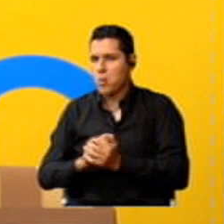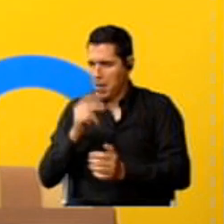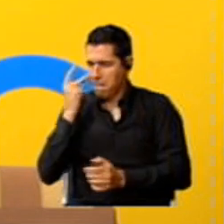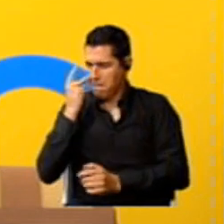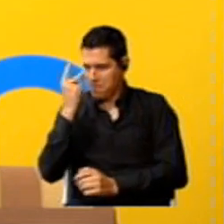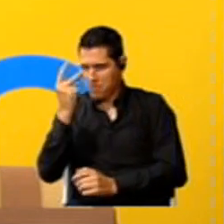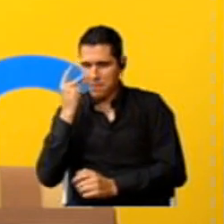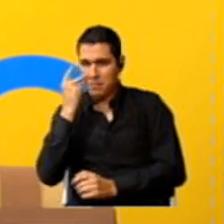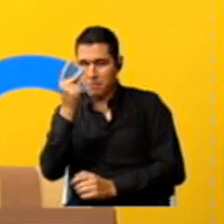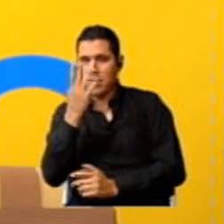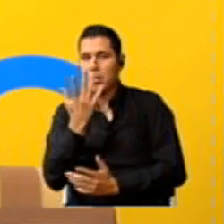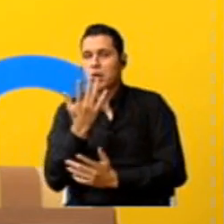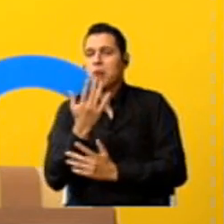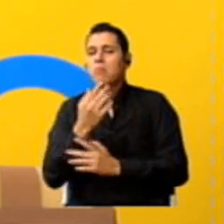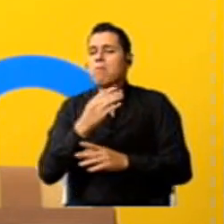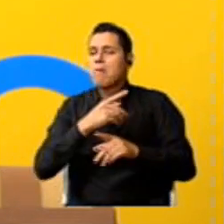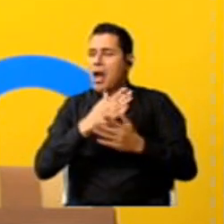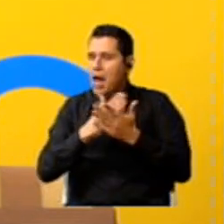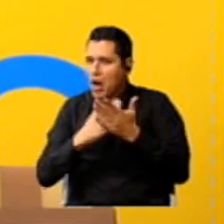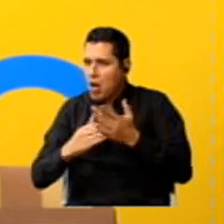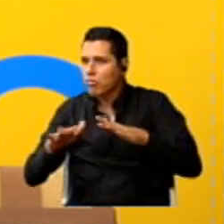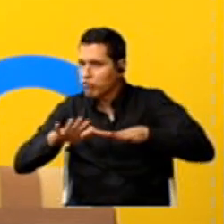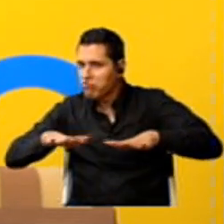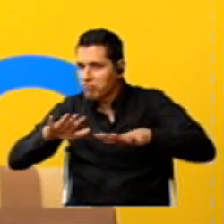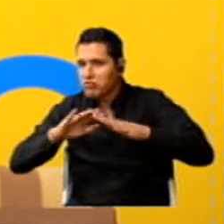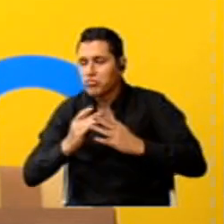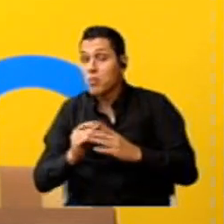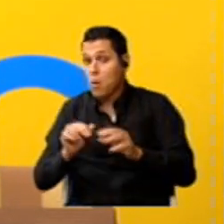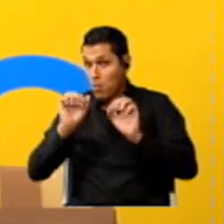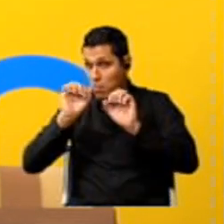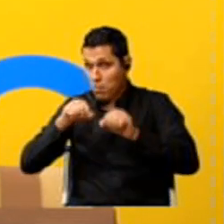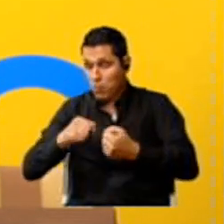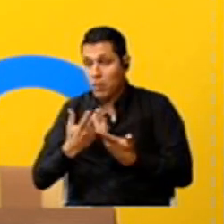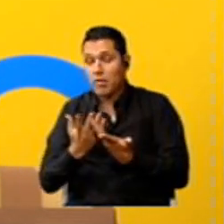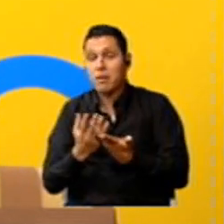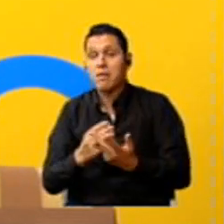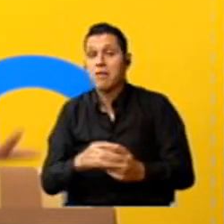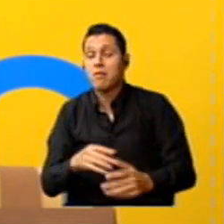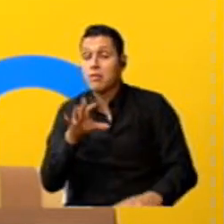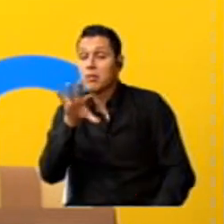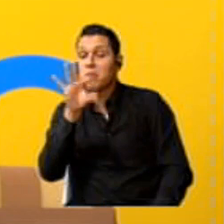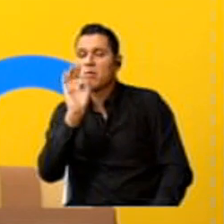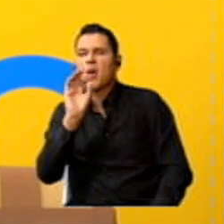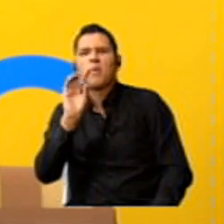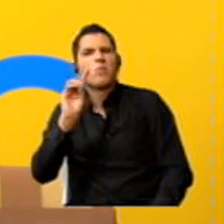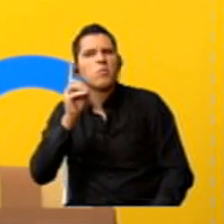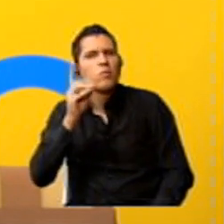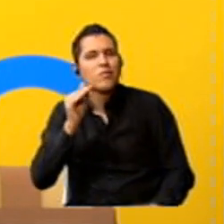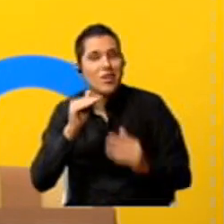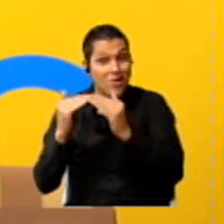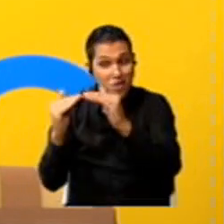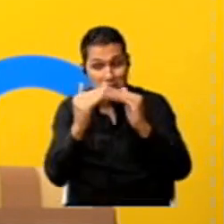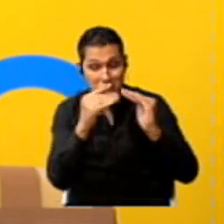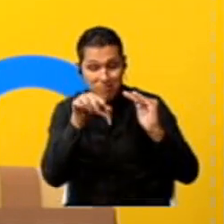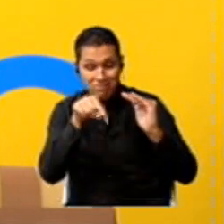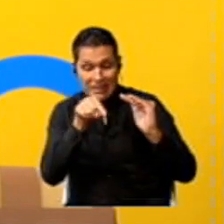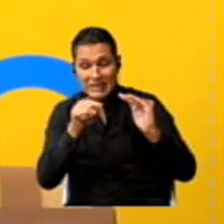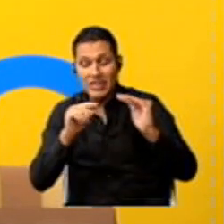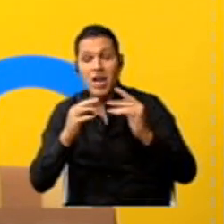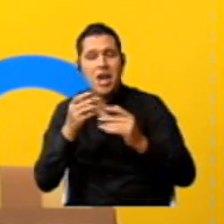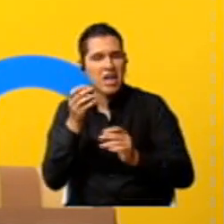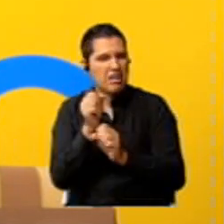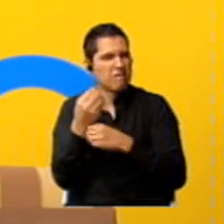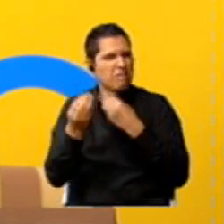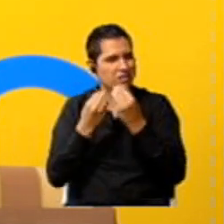watch some places that we can find in the community. Let's go to the tour